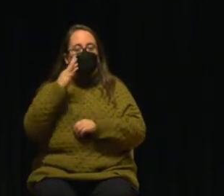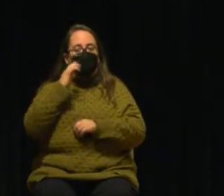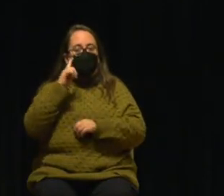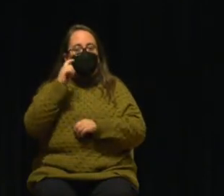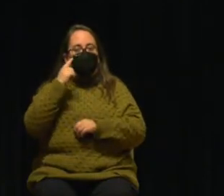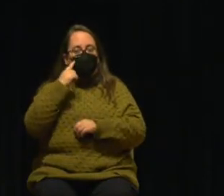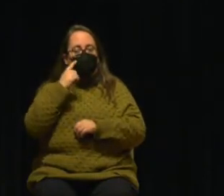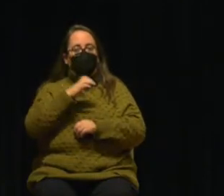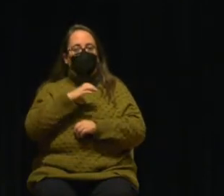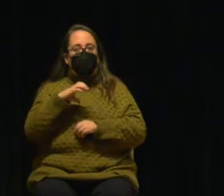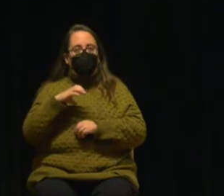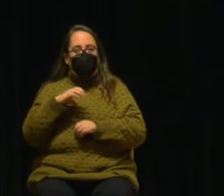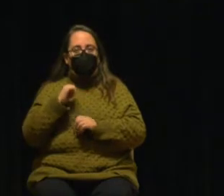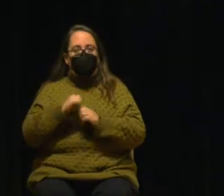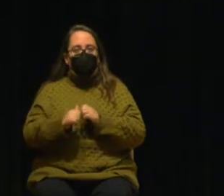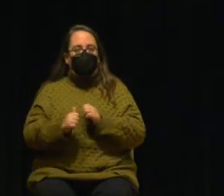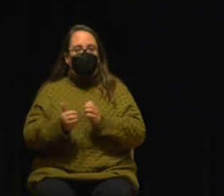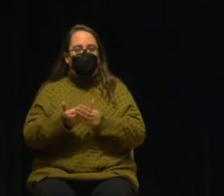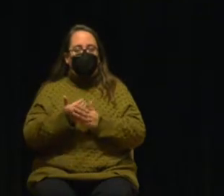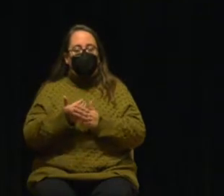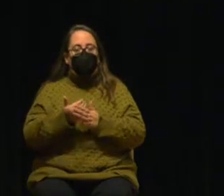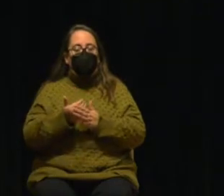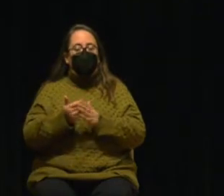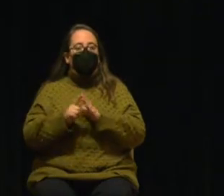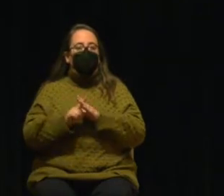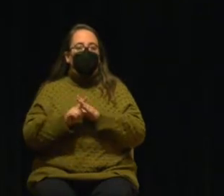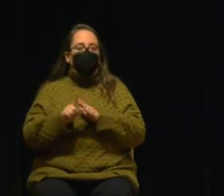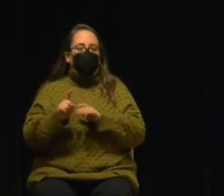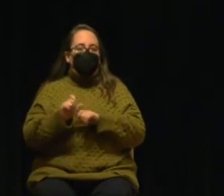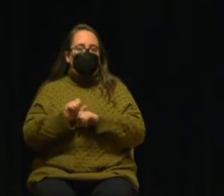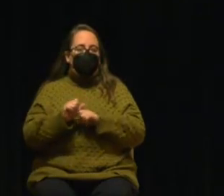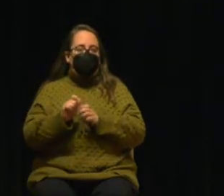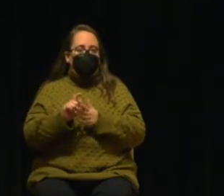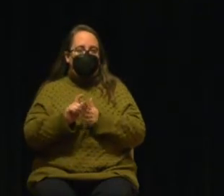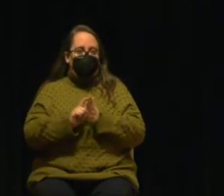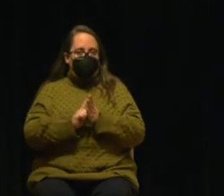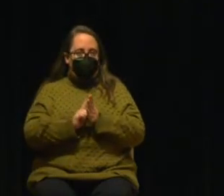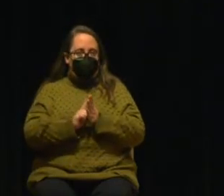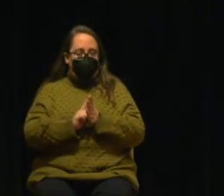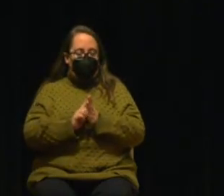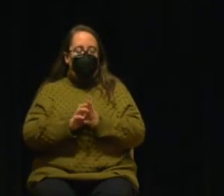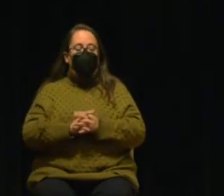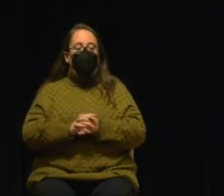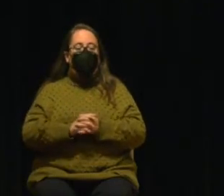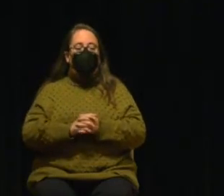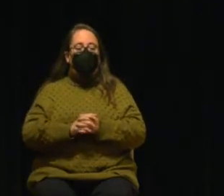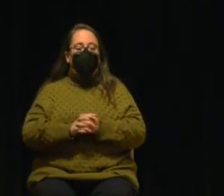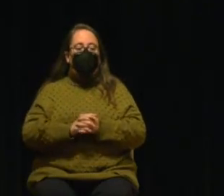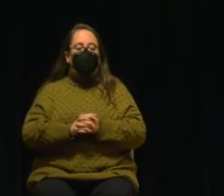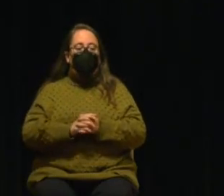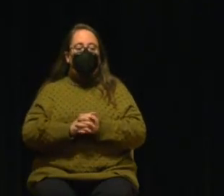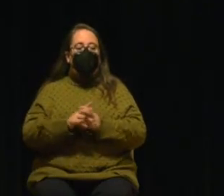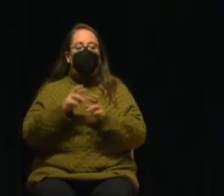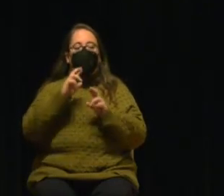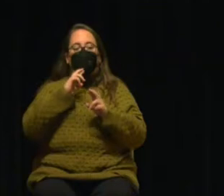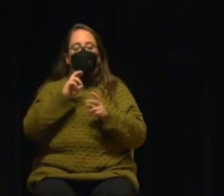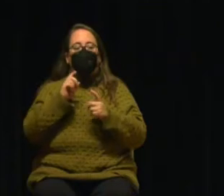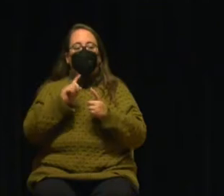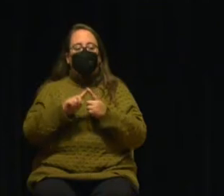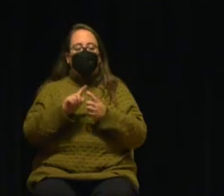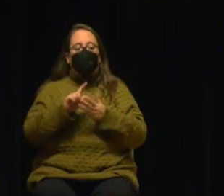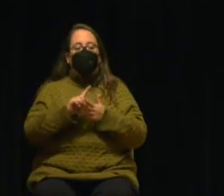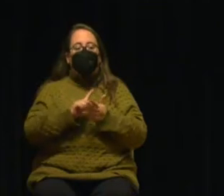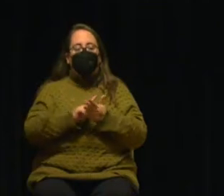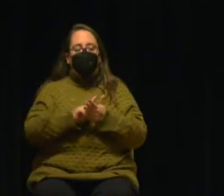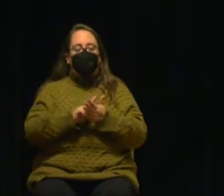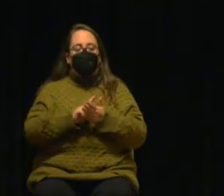the Congress, had passed a new fugitive slave law. This fugitive slave law was a response to laws,